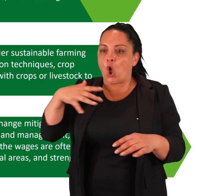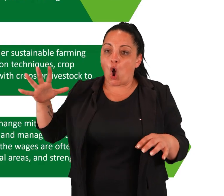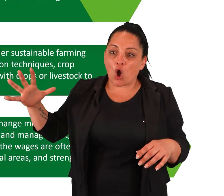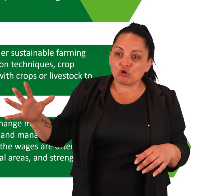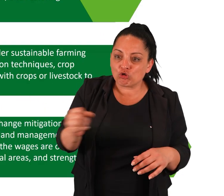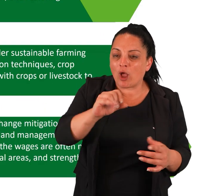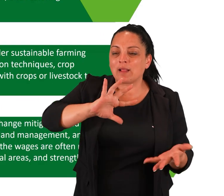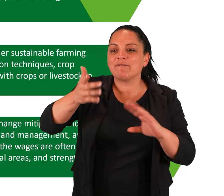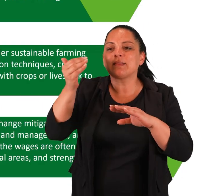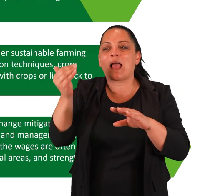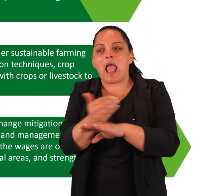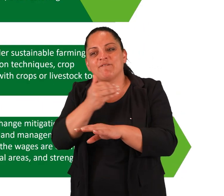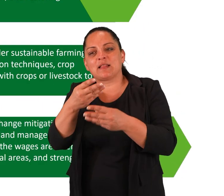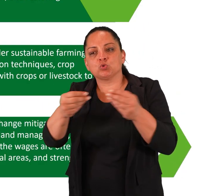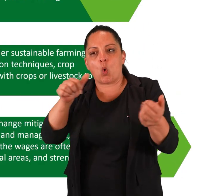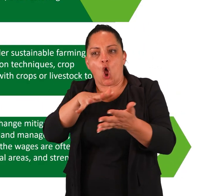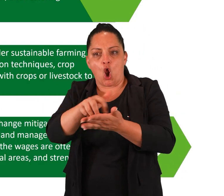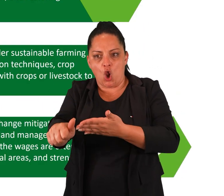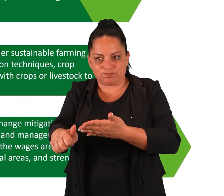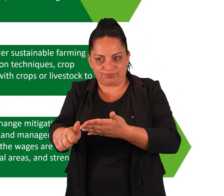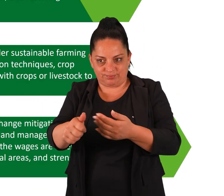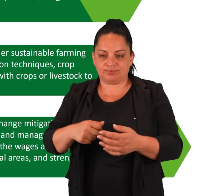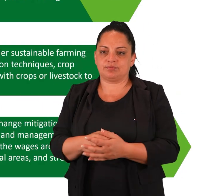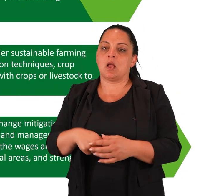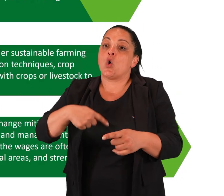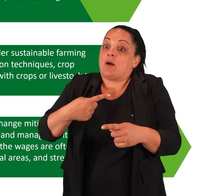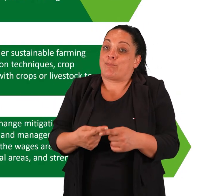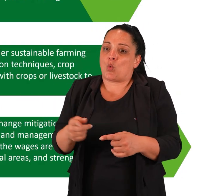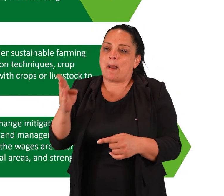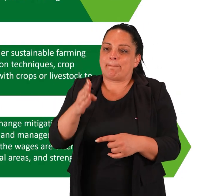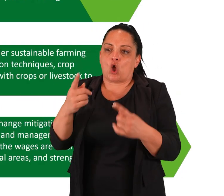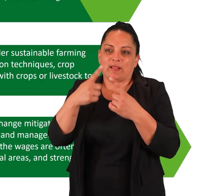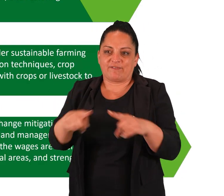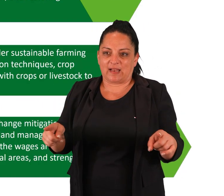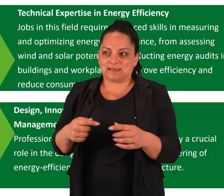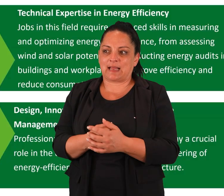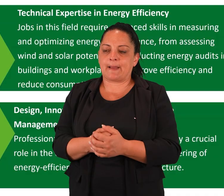erosion, and as well to restore biodiversity.